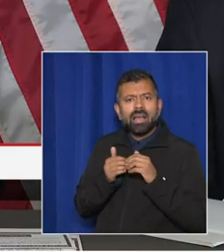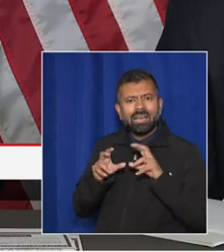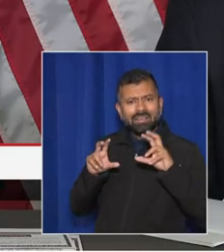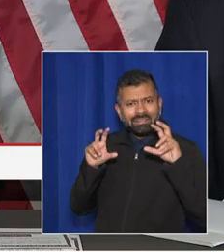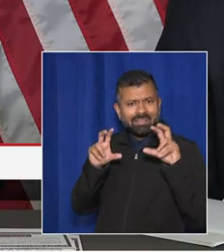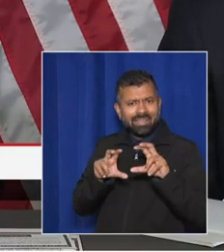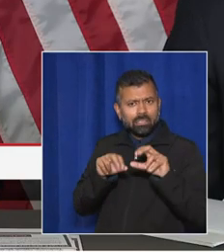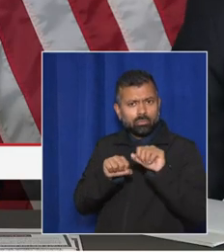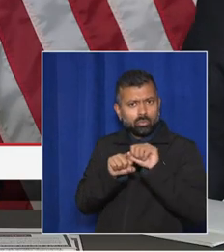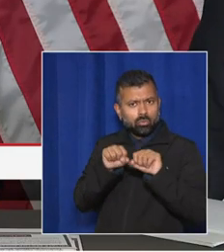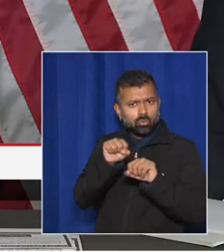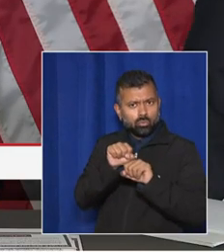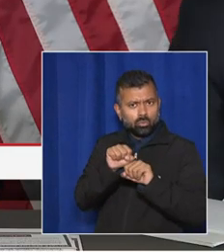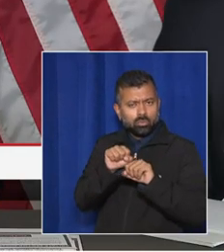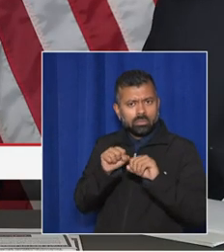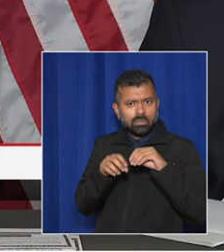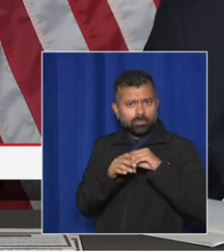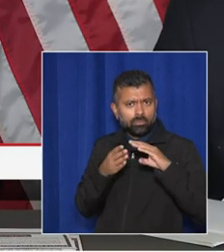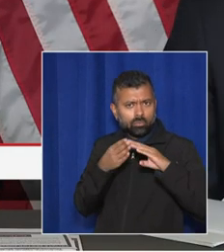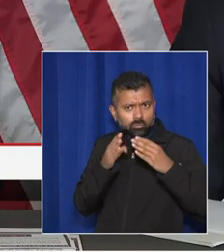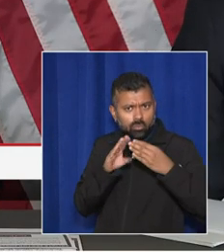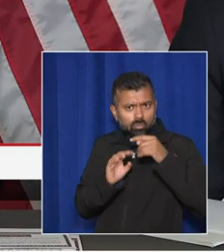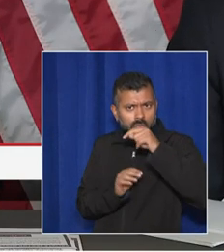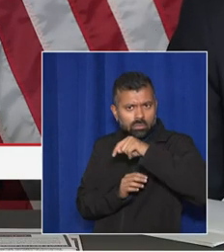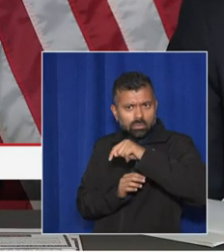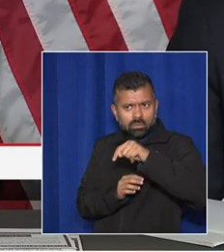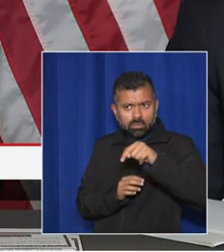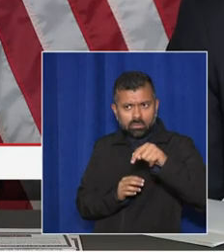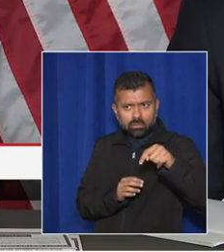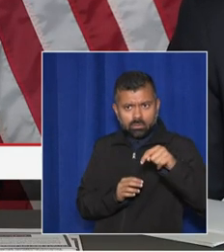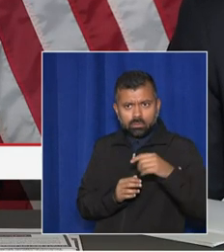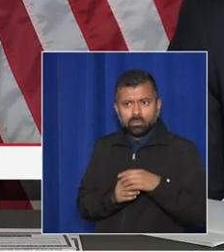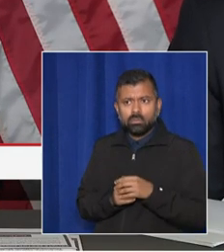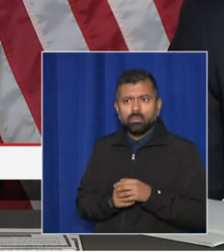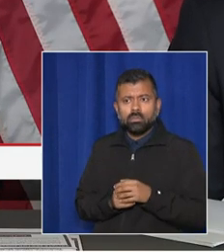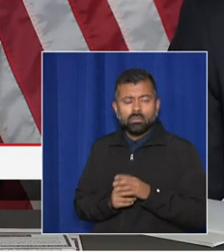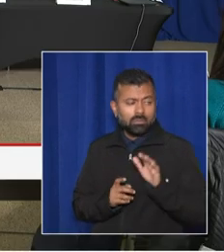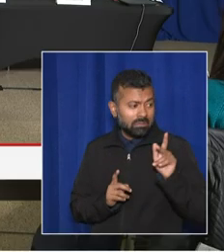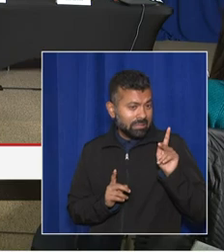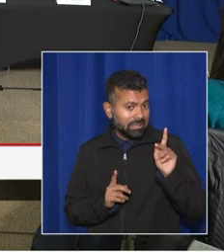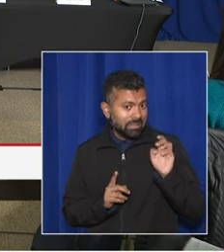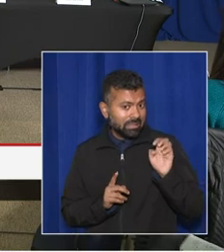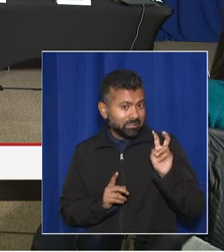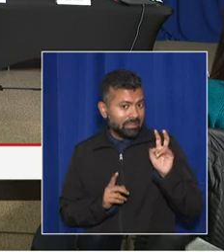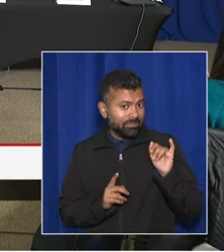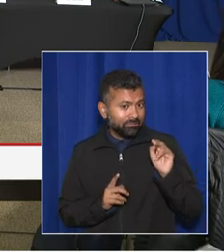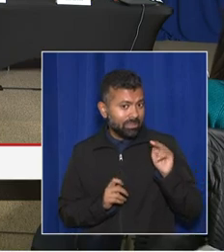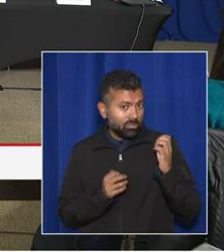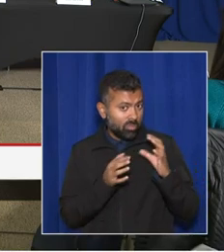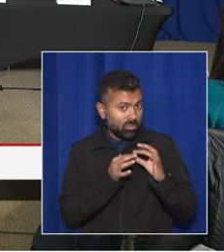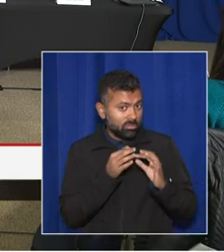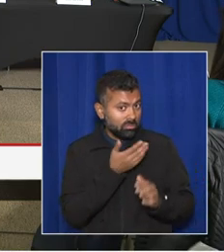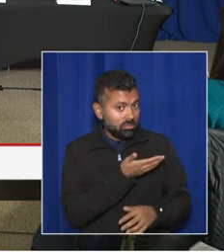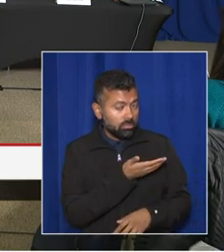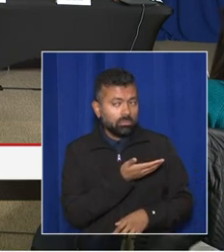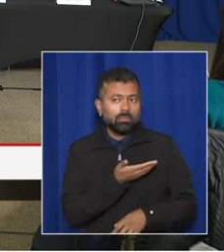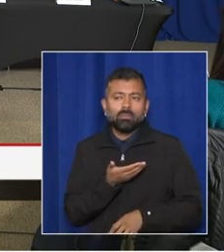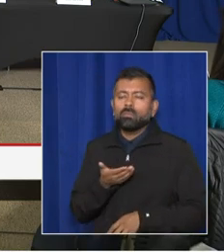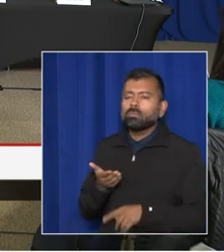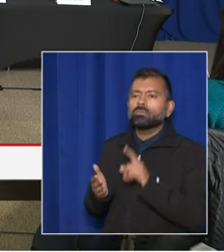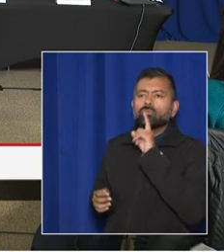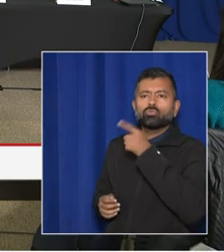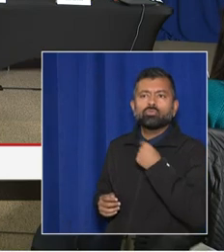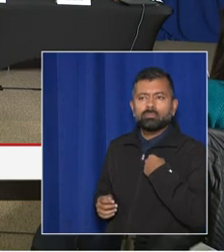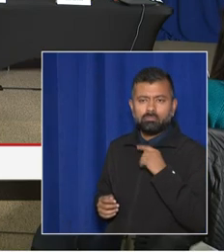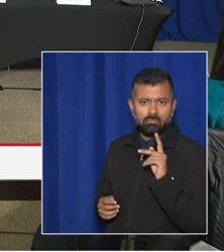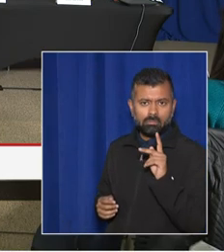talk about some of the work that we're considering? Yeah, we still, while our revenue